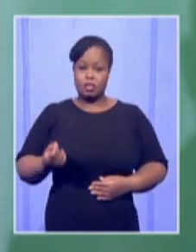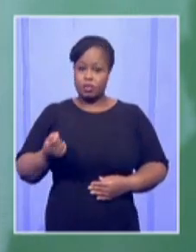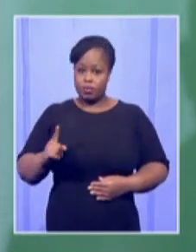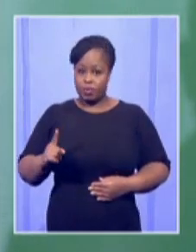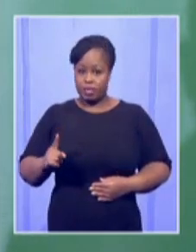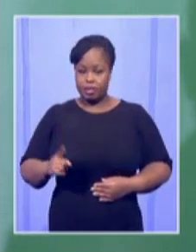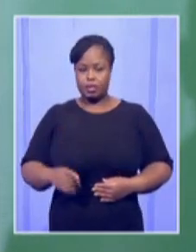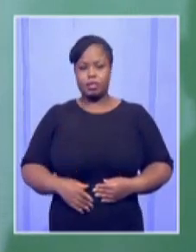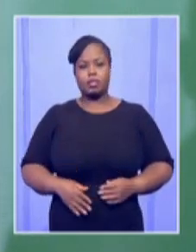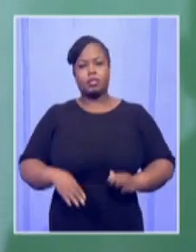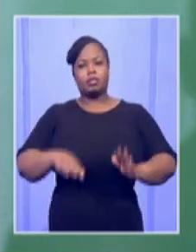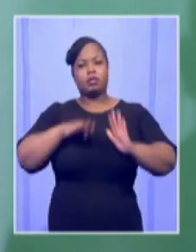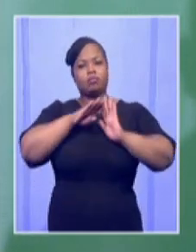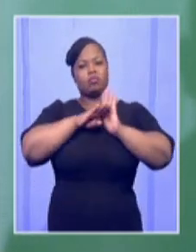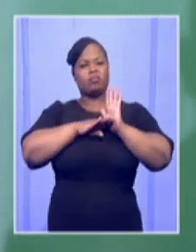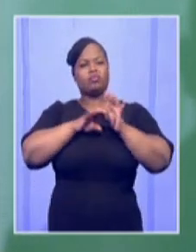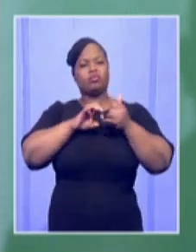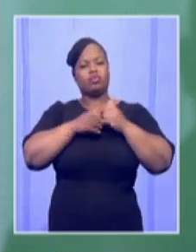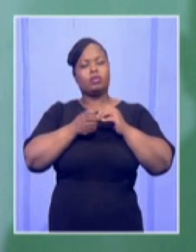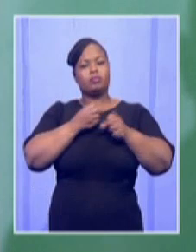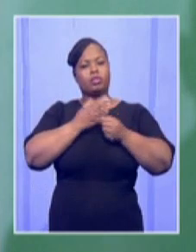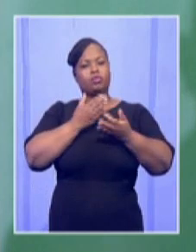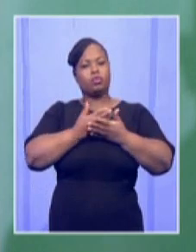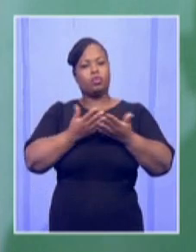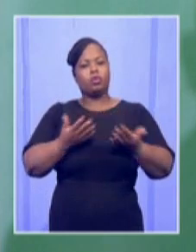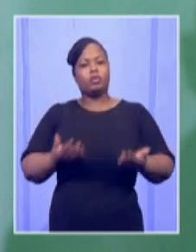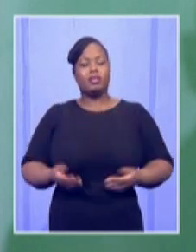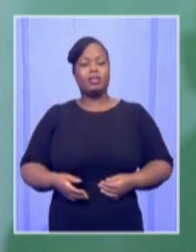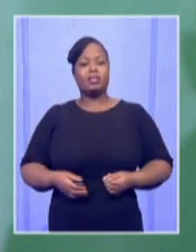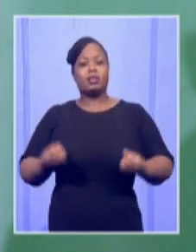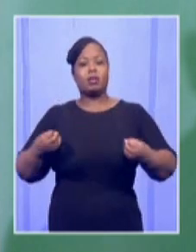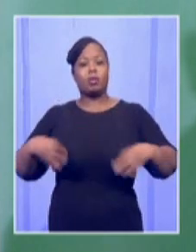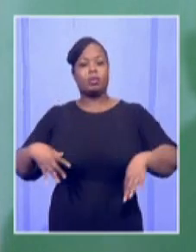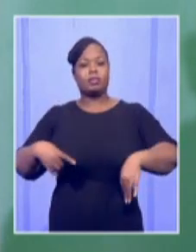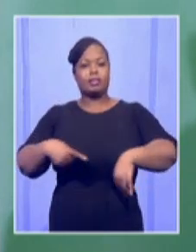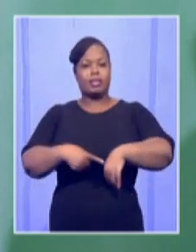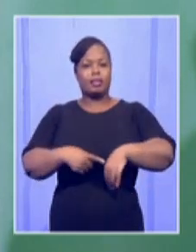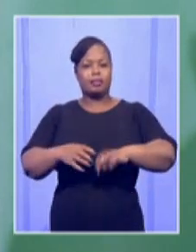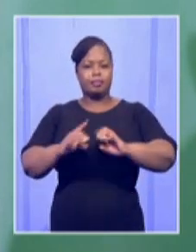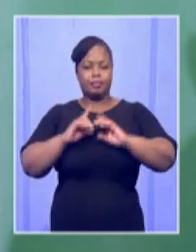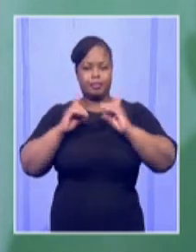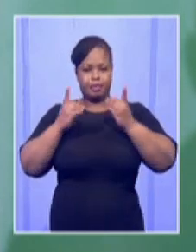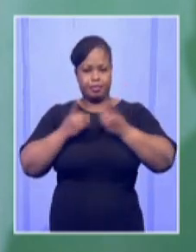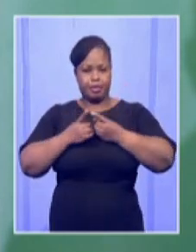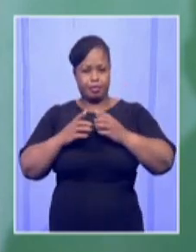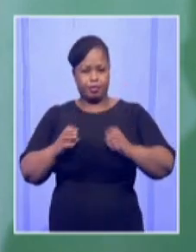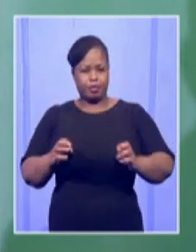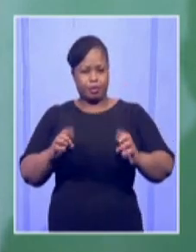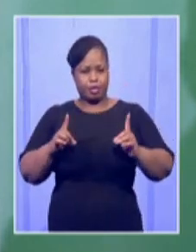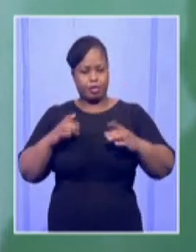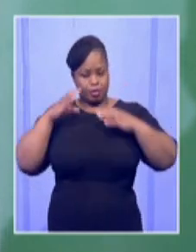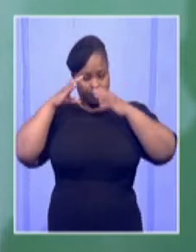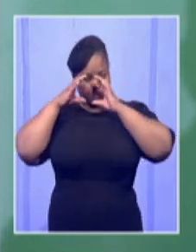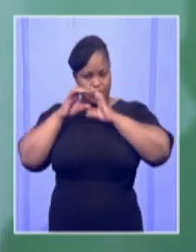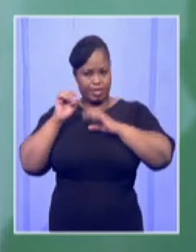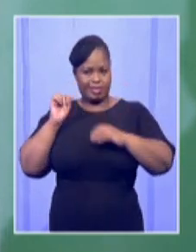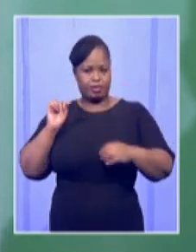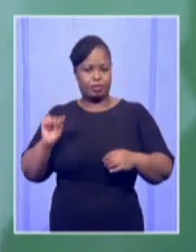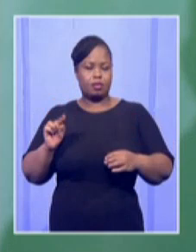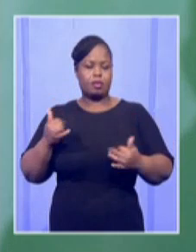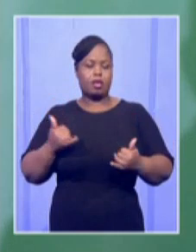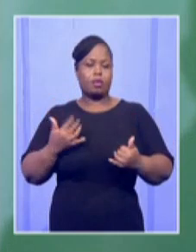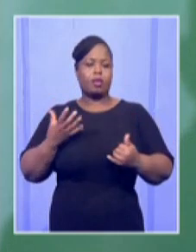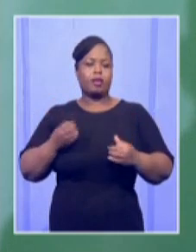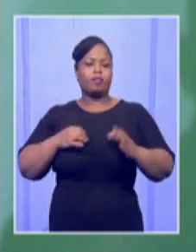the programs to address the lost learning time. Department of Education, Basic Education, has actually paid attention to that, and they have programs to